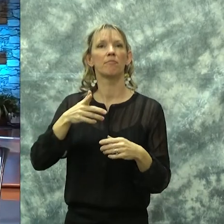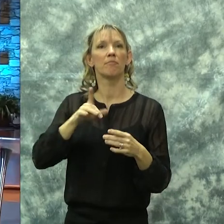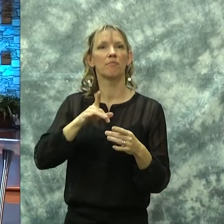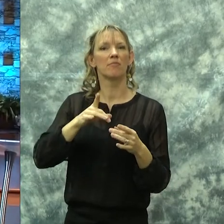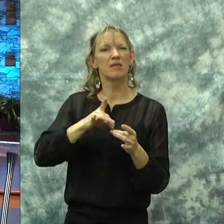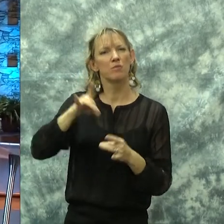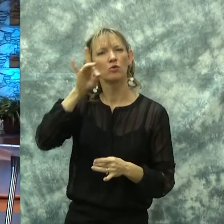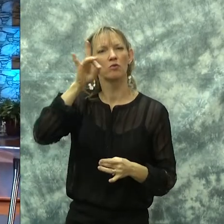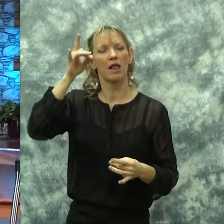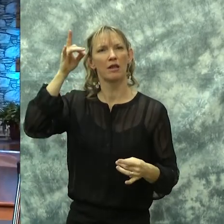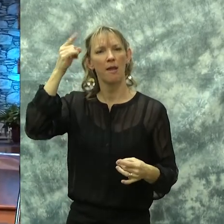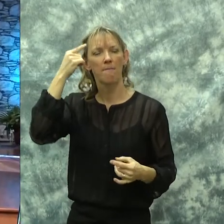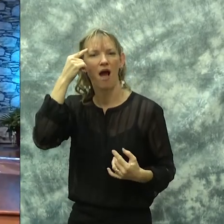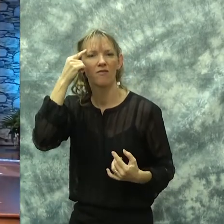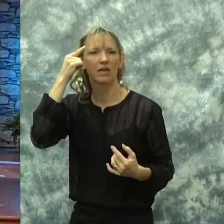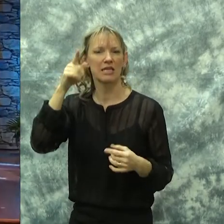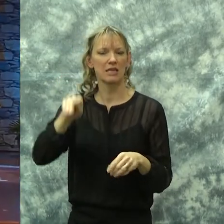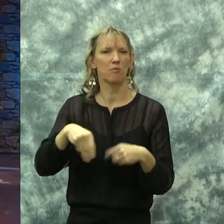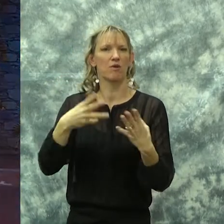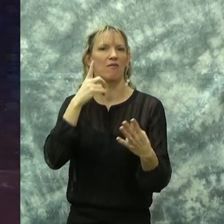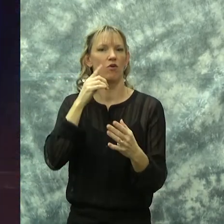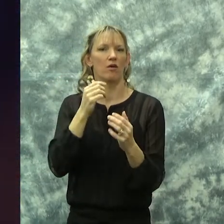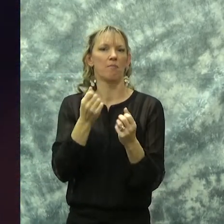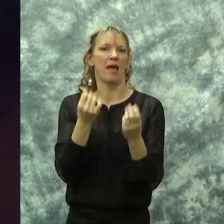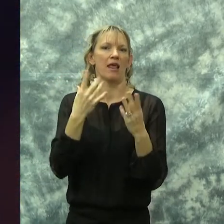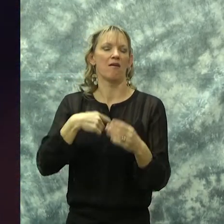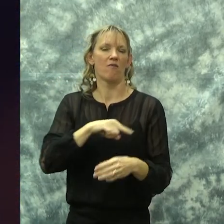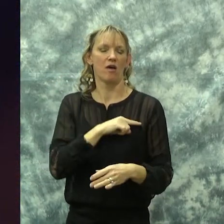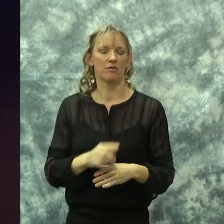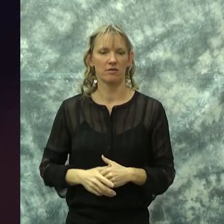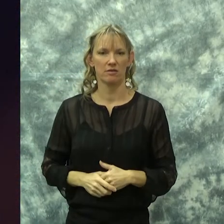mindfulness that he offered and gave to so many of us.